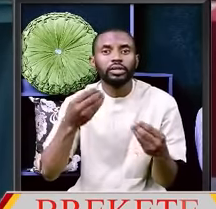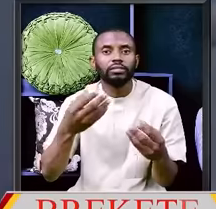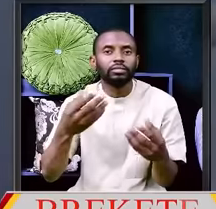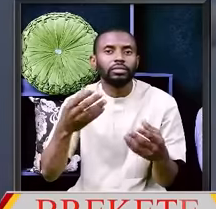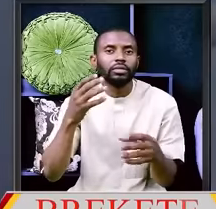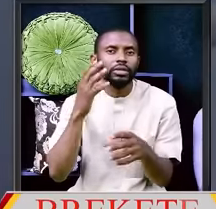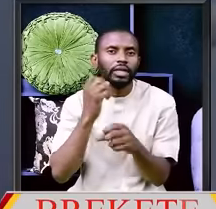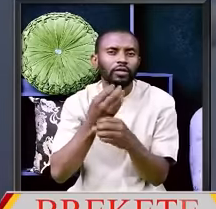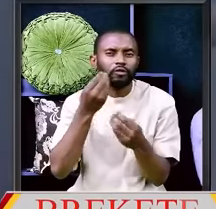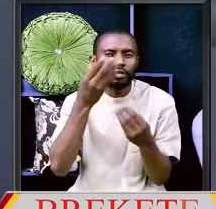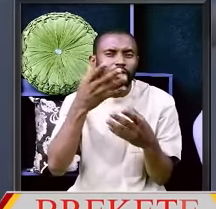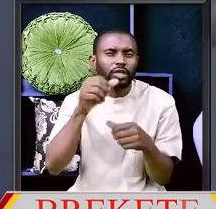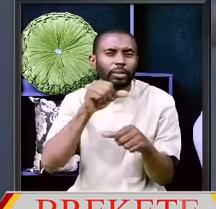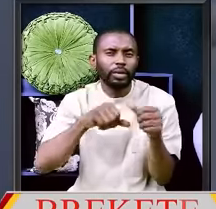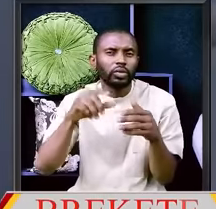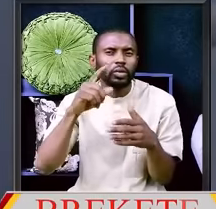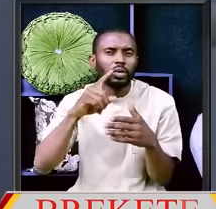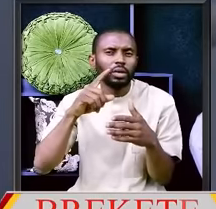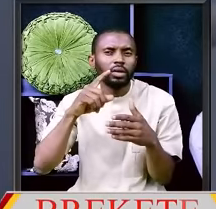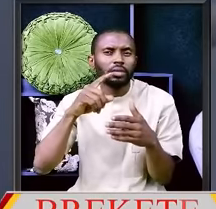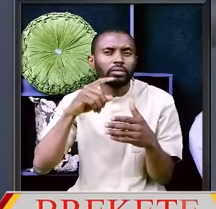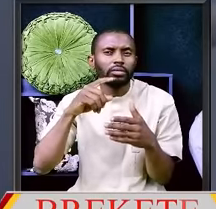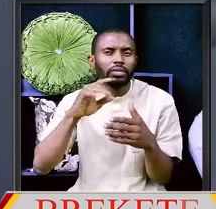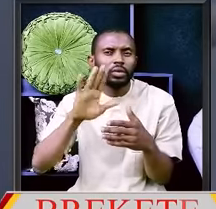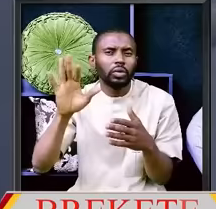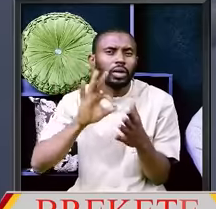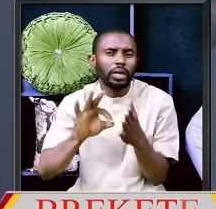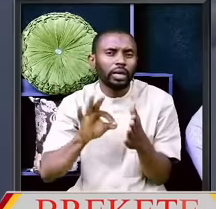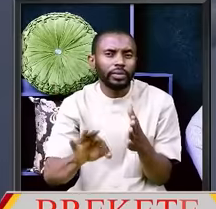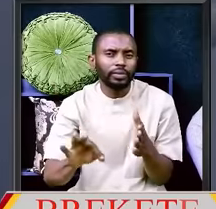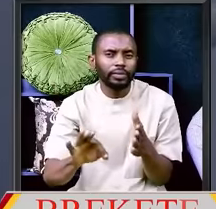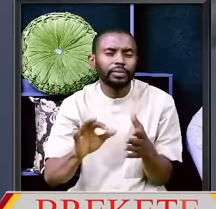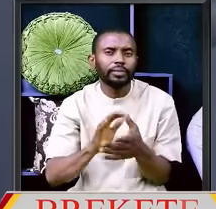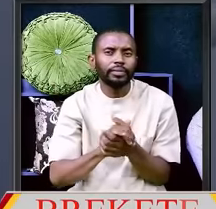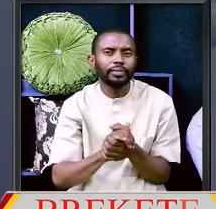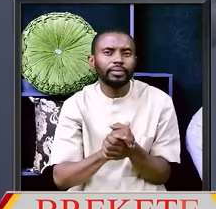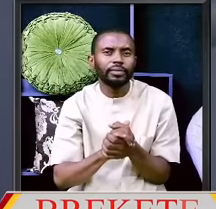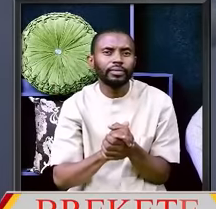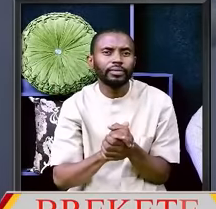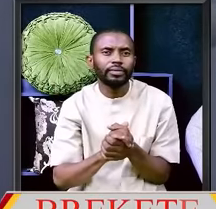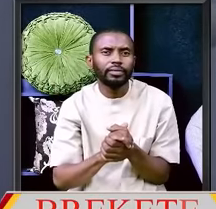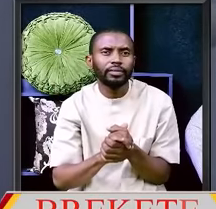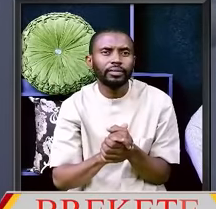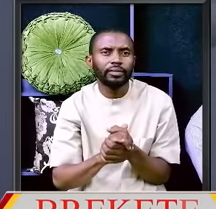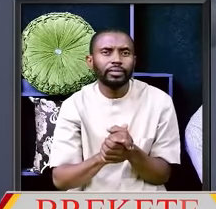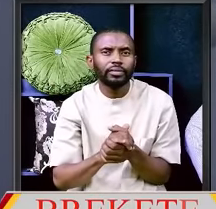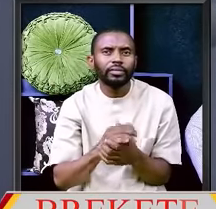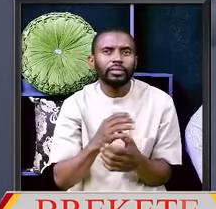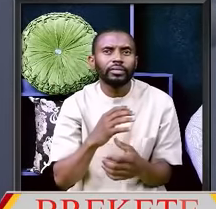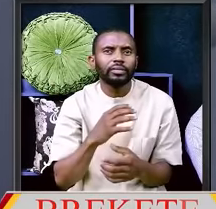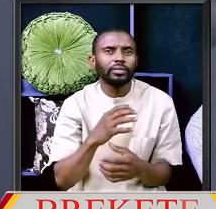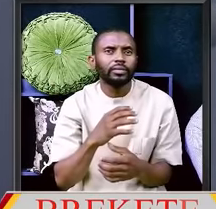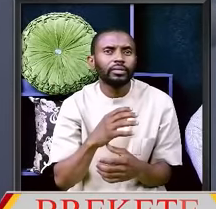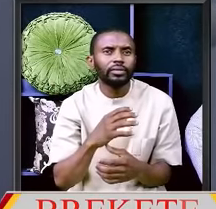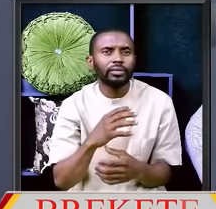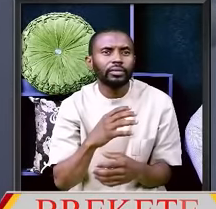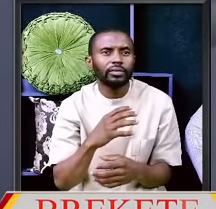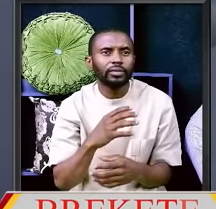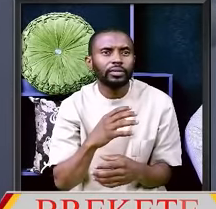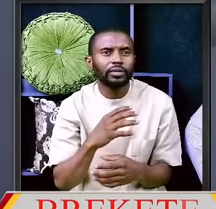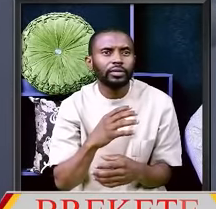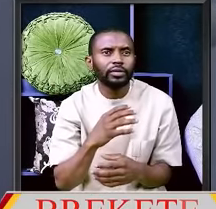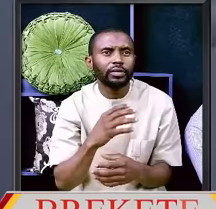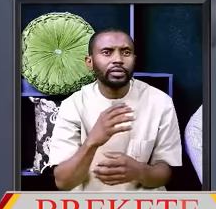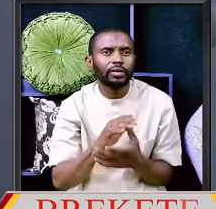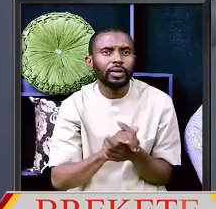account has to be seen first. And the CCTV camera. The CCTV camera, if they don't see them, when they find them,